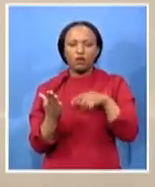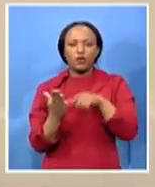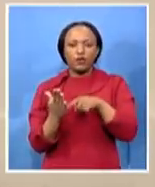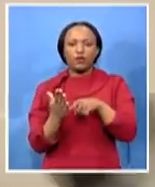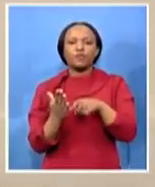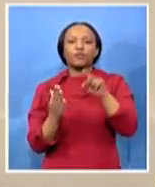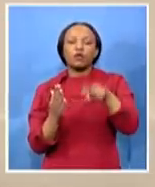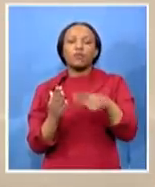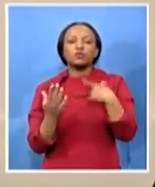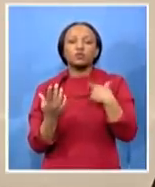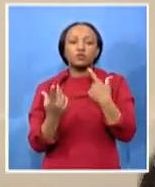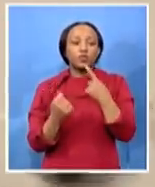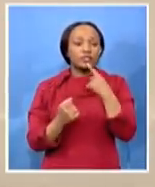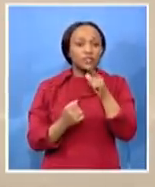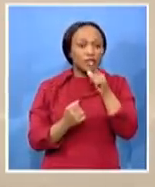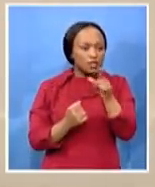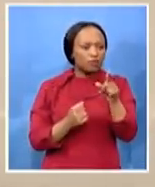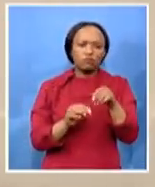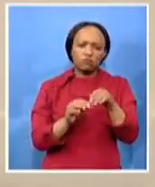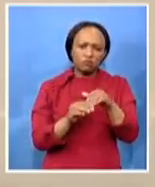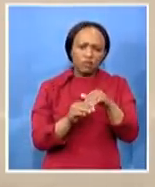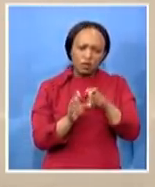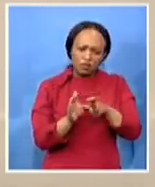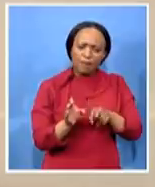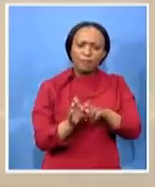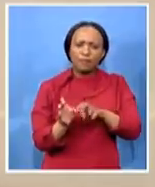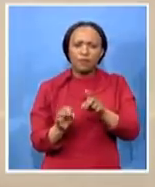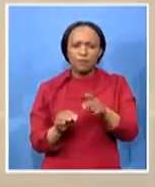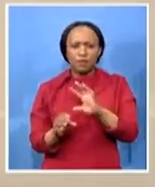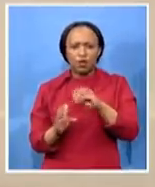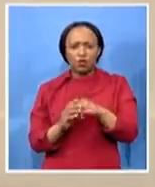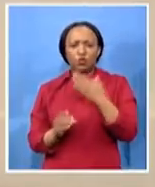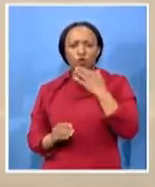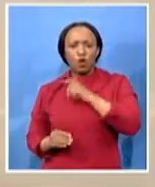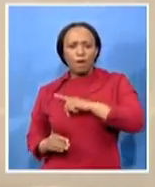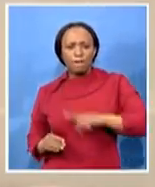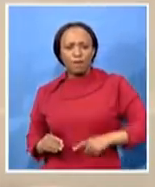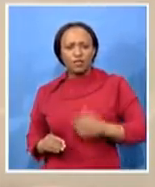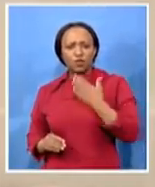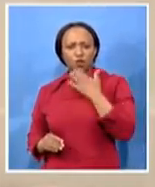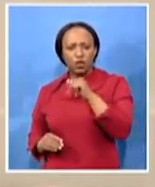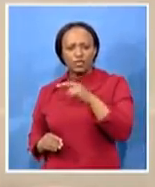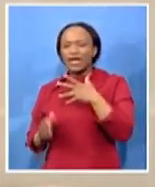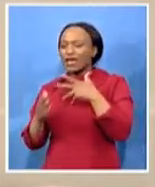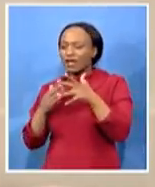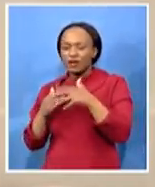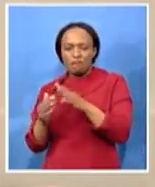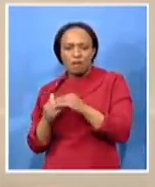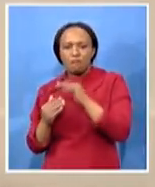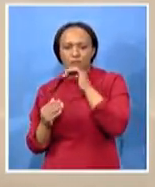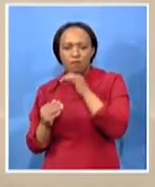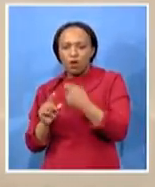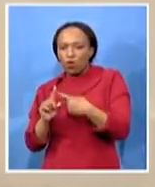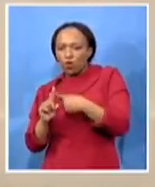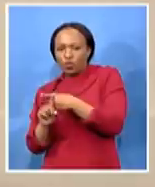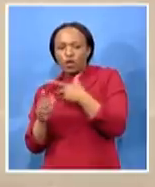aside. Including the president of the ANC? Any member who has transgressed, because there is no member of the ANC who's above the ANC. So any member